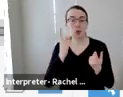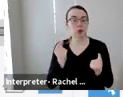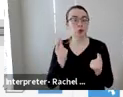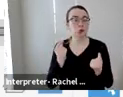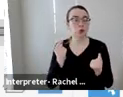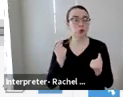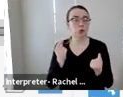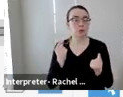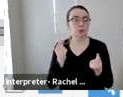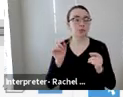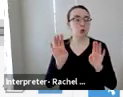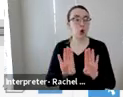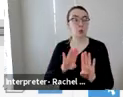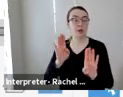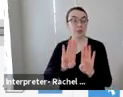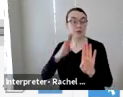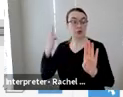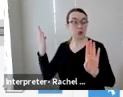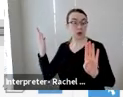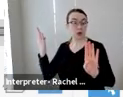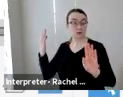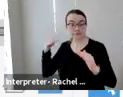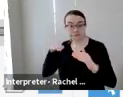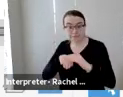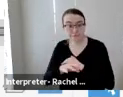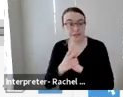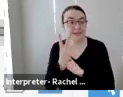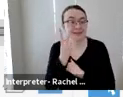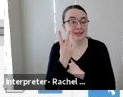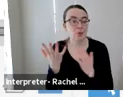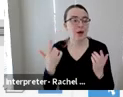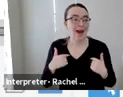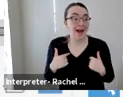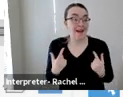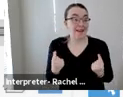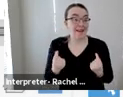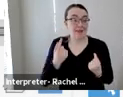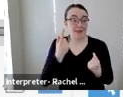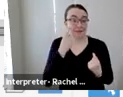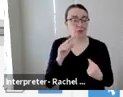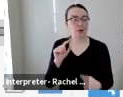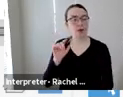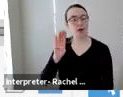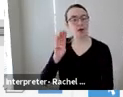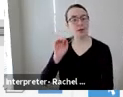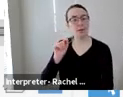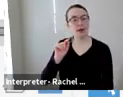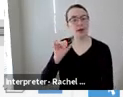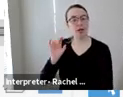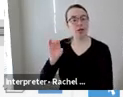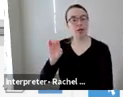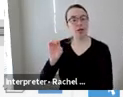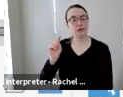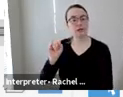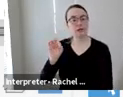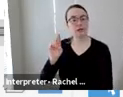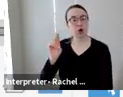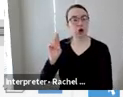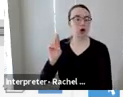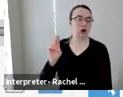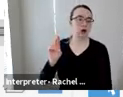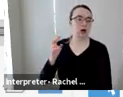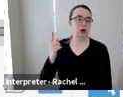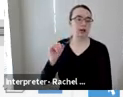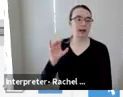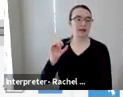door here to what I did for the Battlestar Galactica Viper sketch. Right. I